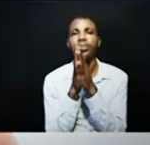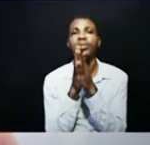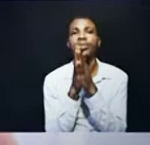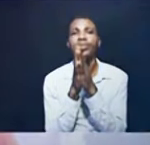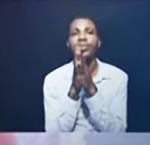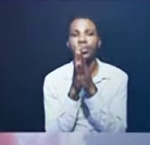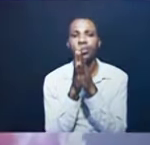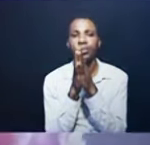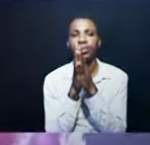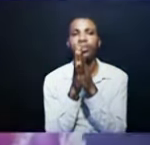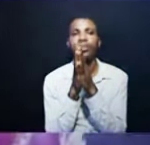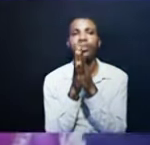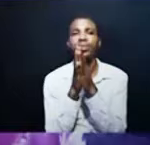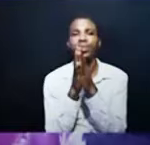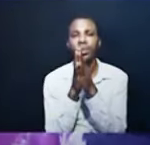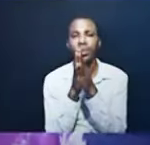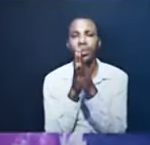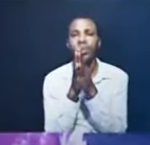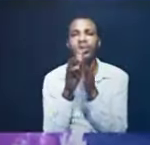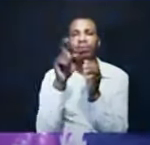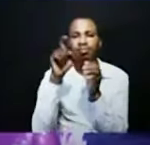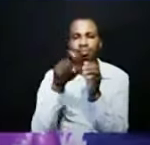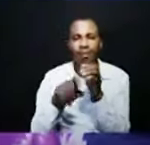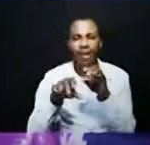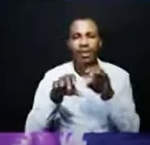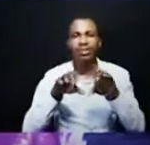Do something, Pastor.